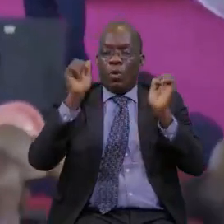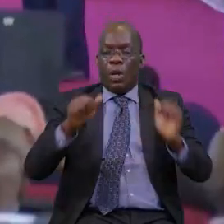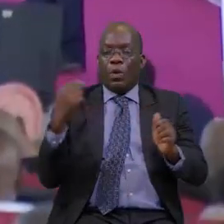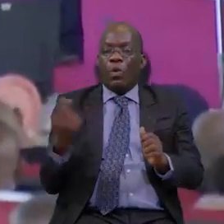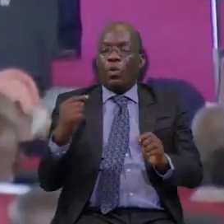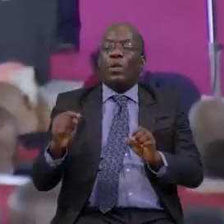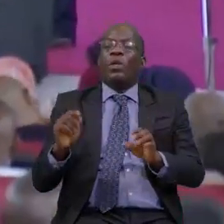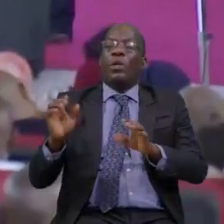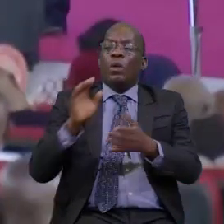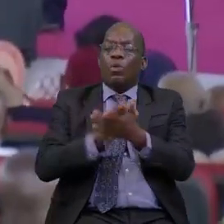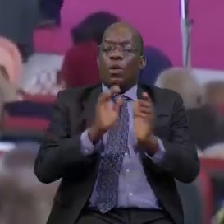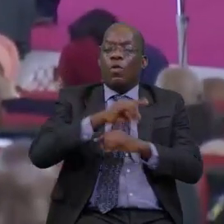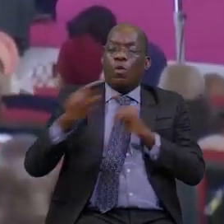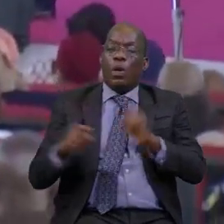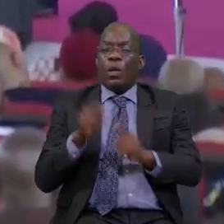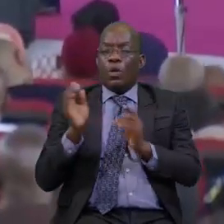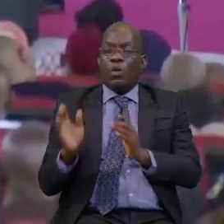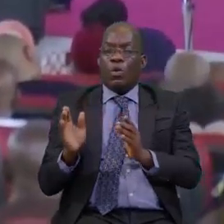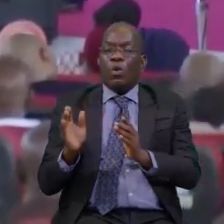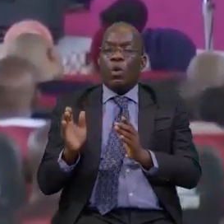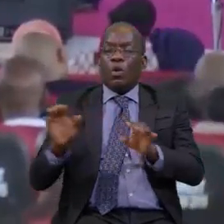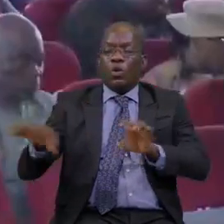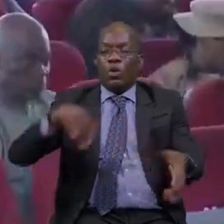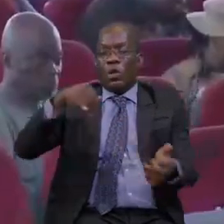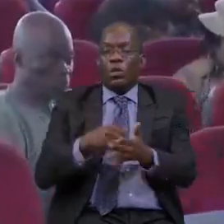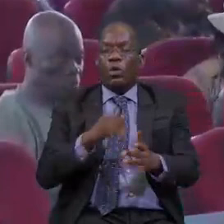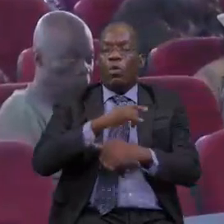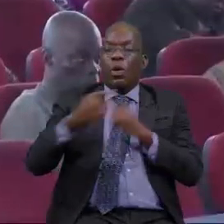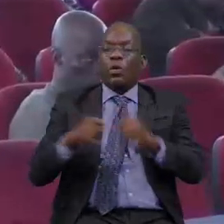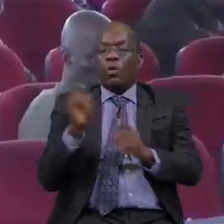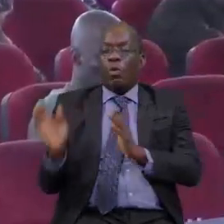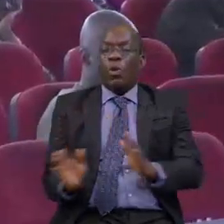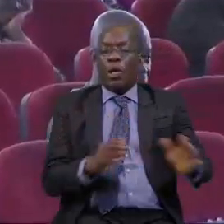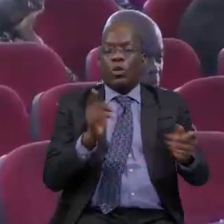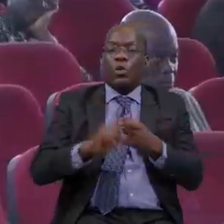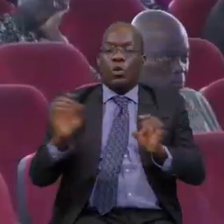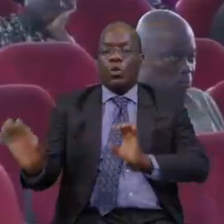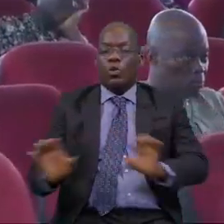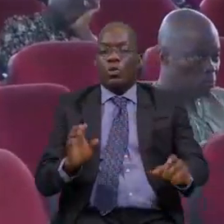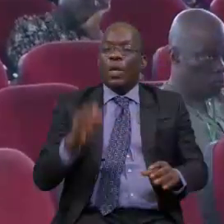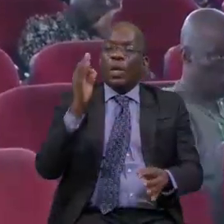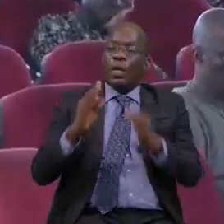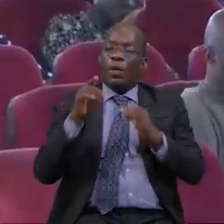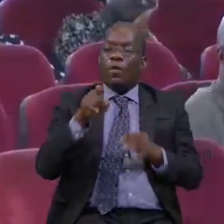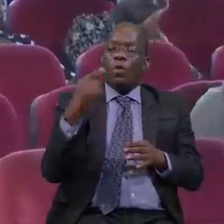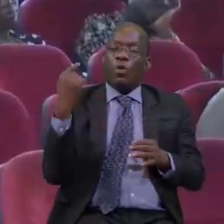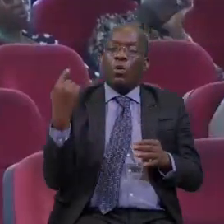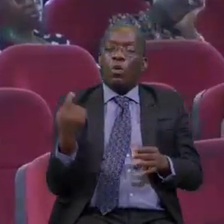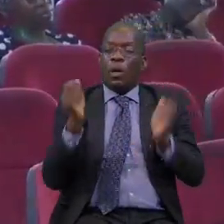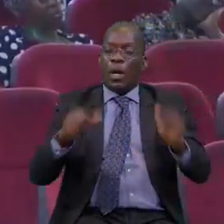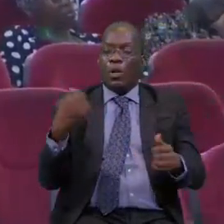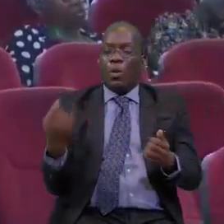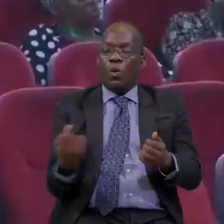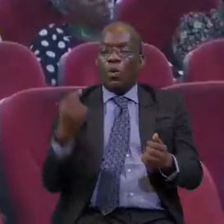only believe when you plant to produce, if you can only believe, all things are